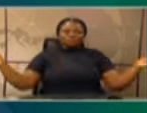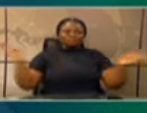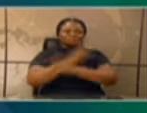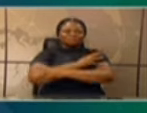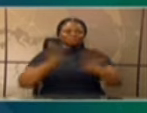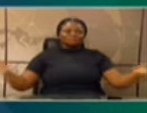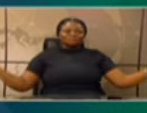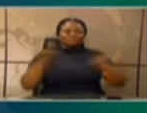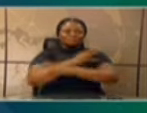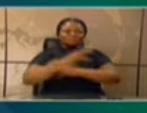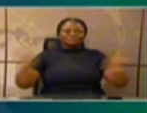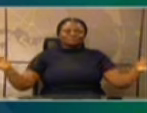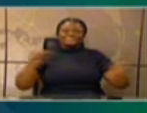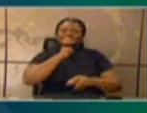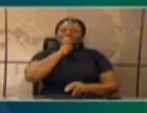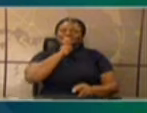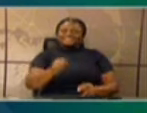concrete.